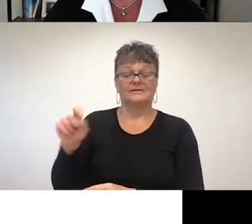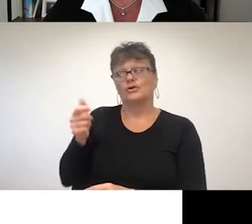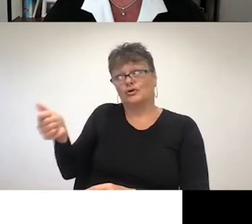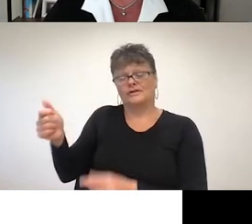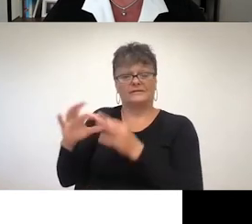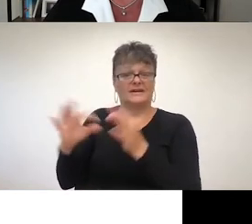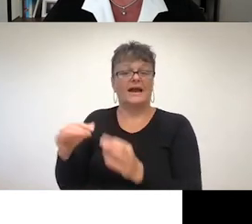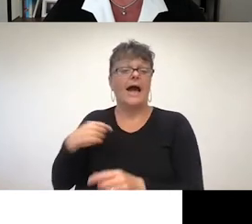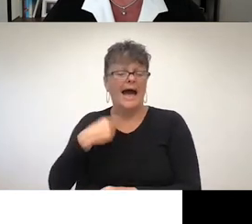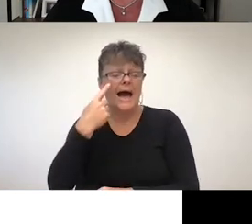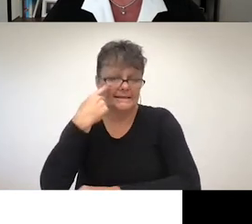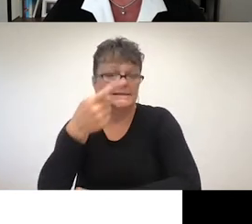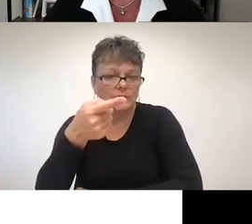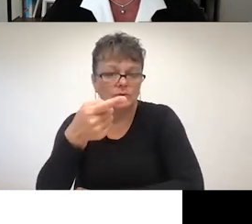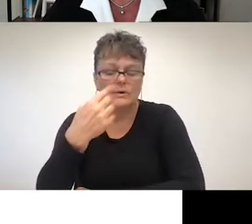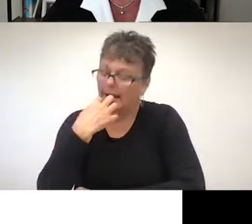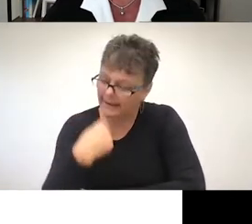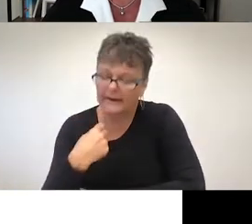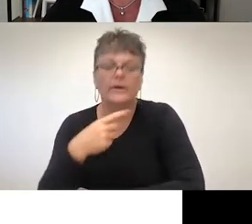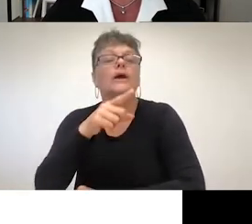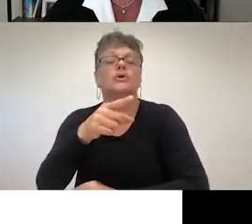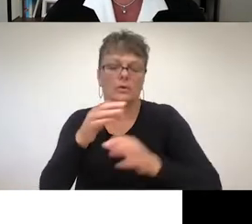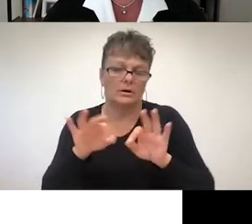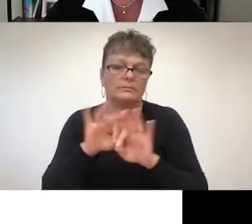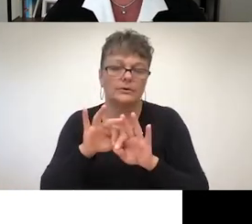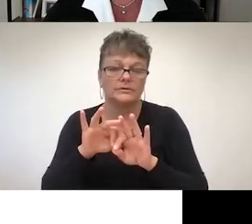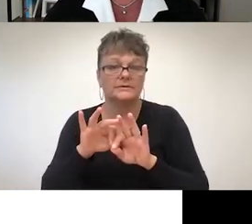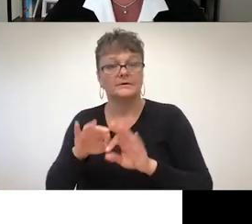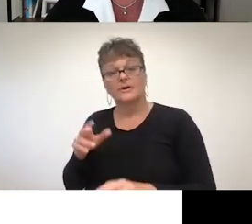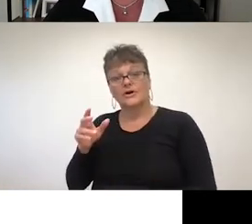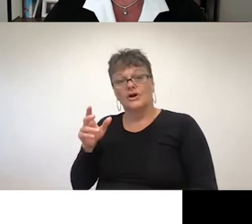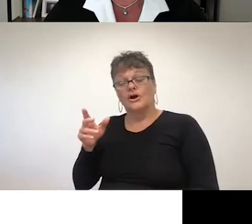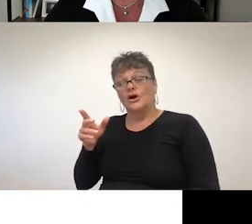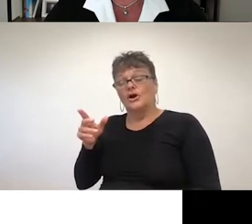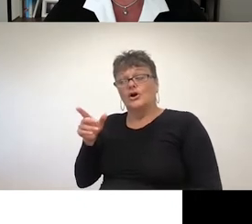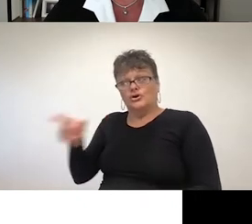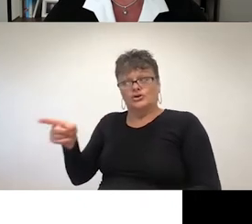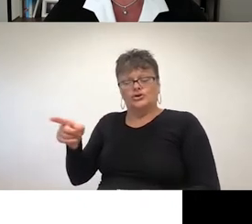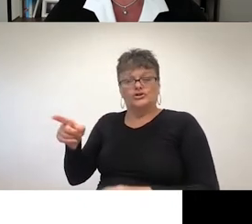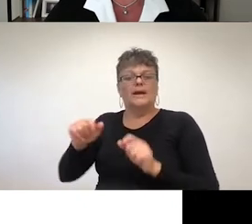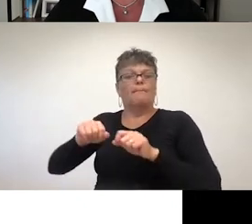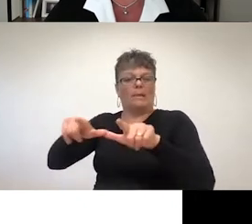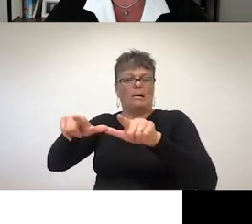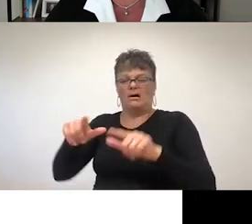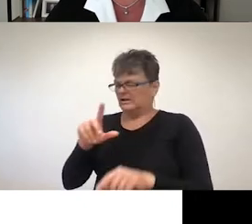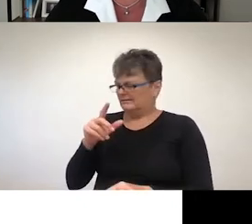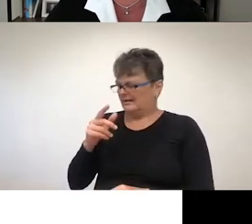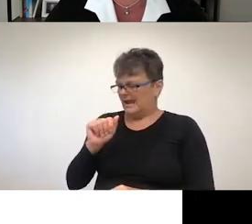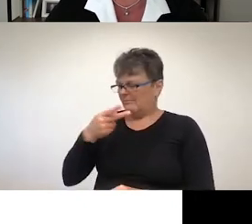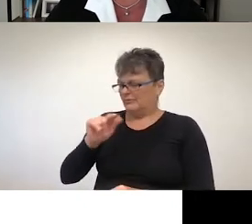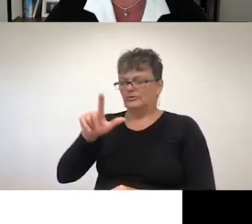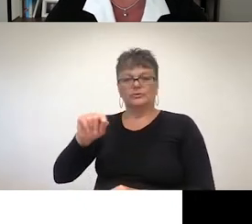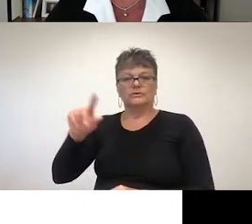is the author of a book called Connected Teaching. And these words were in an April 2020 blog post, and she wrote it about